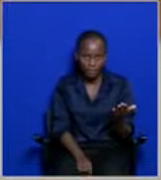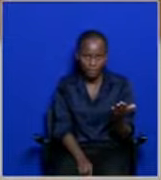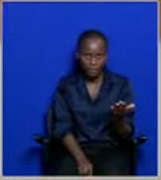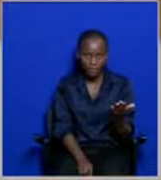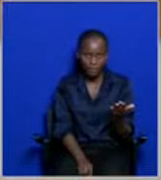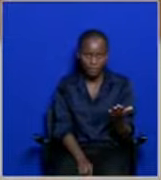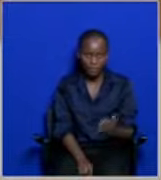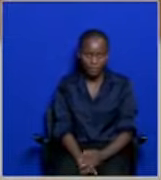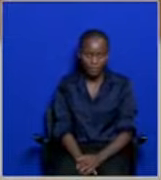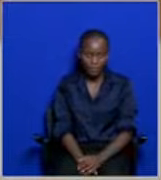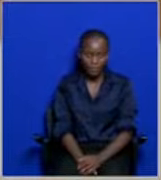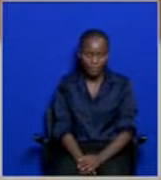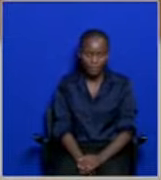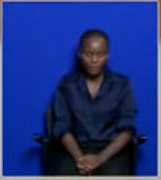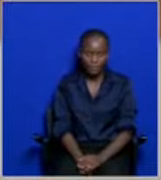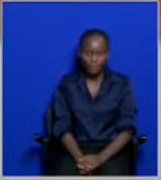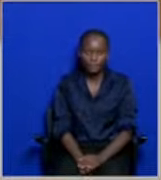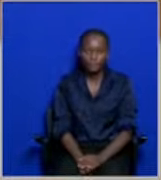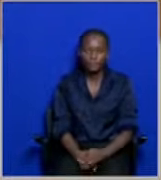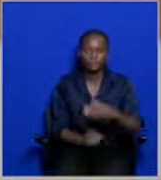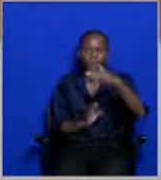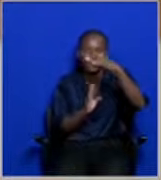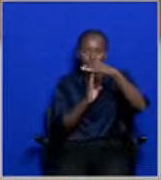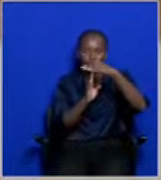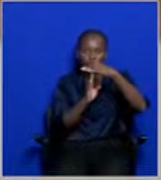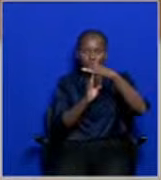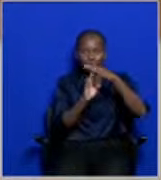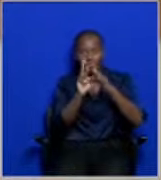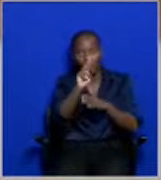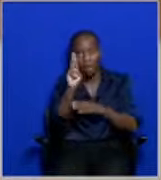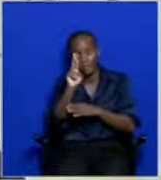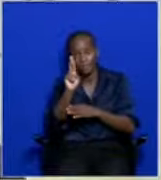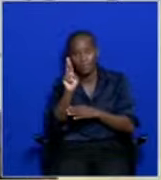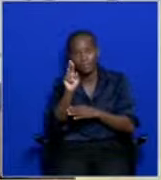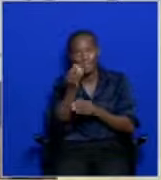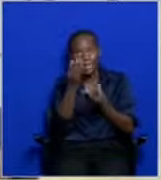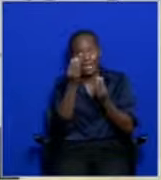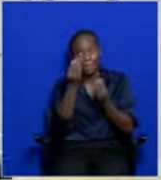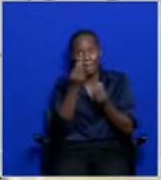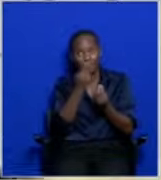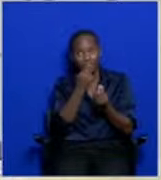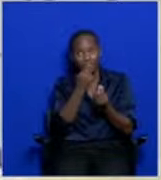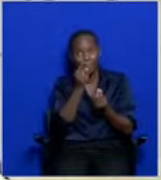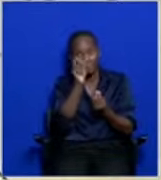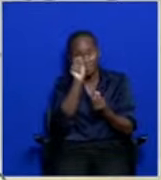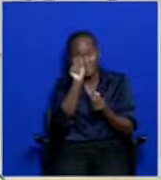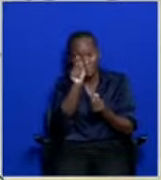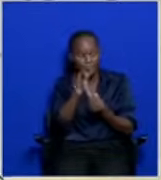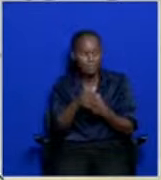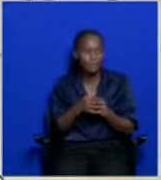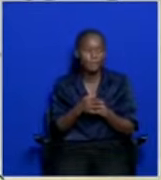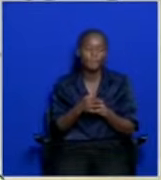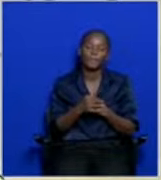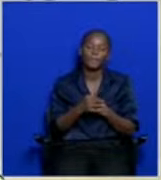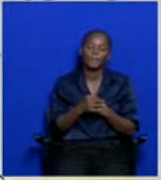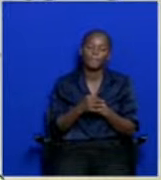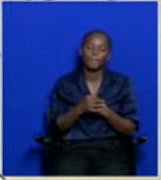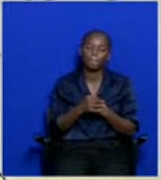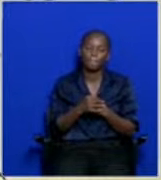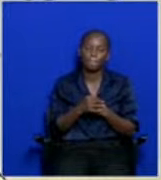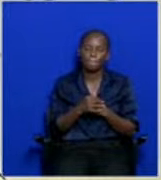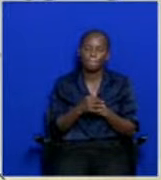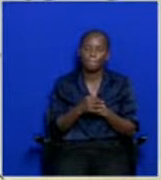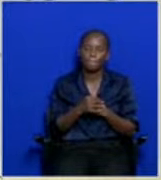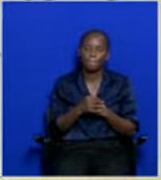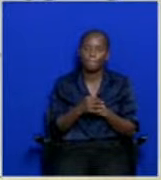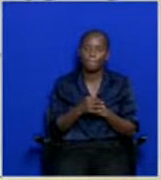The top right, red number. Yes. Yes. I got it. So I say this as the EMPD memorandum addressed